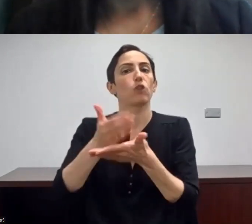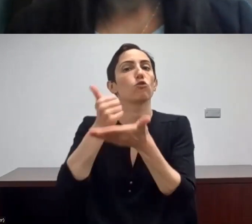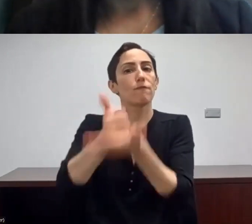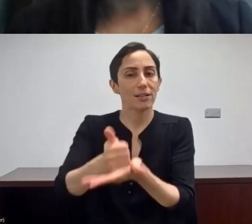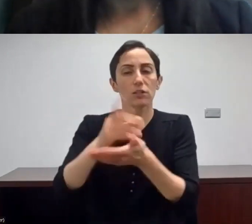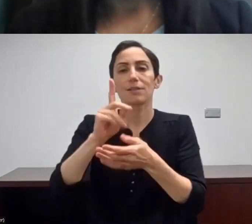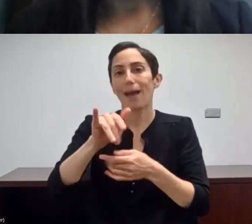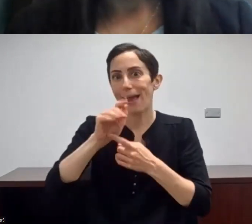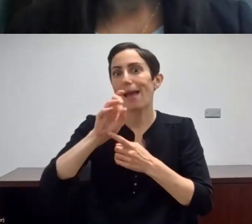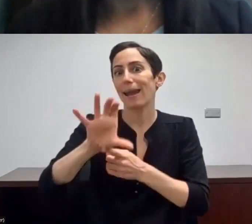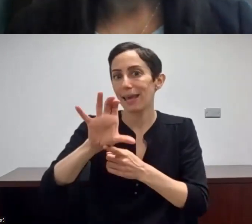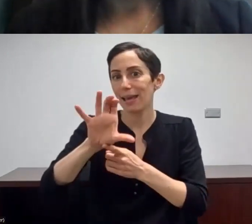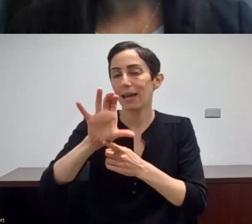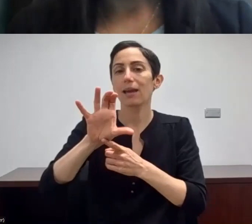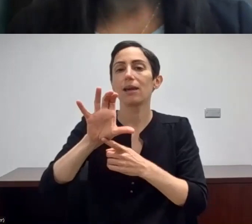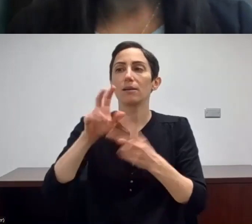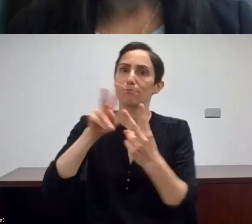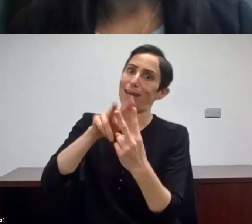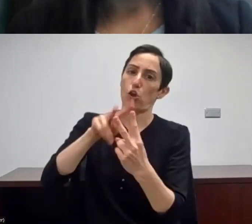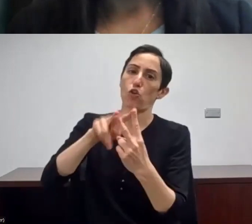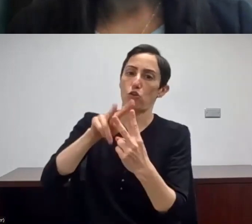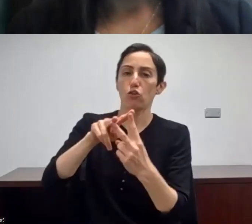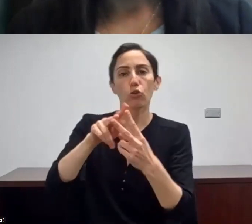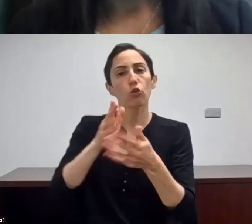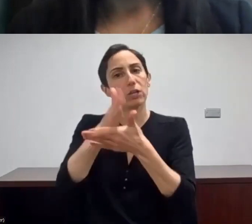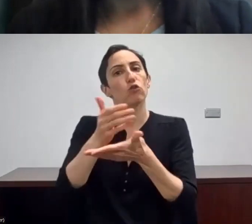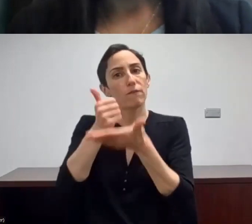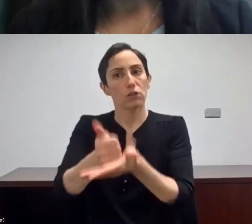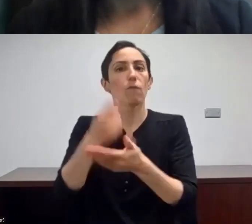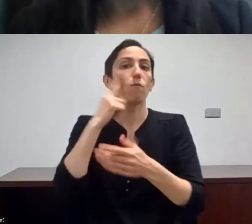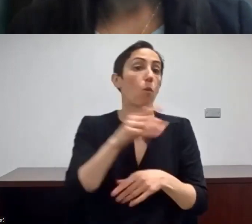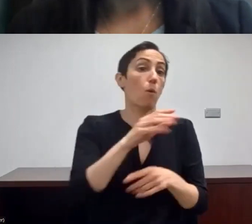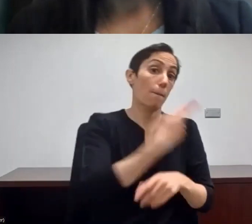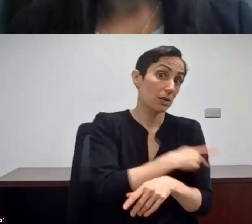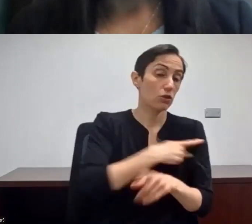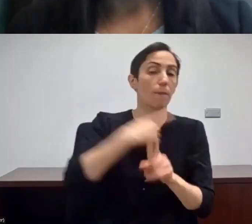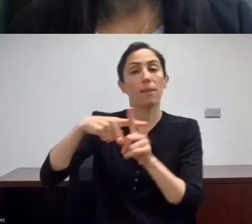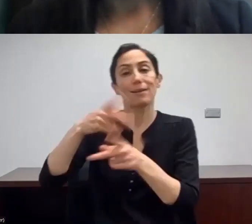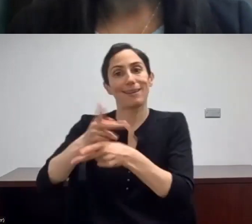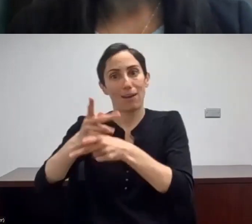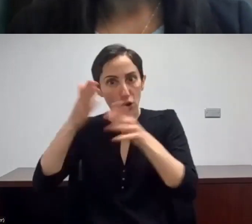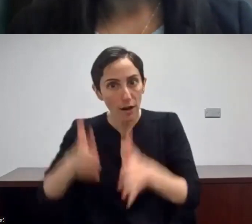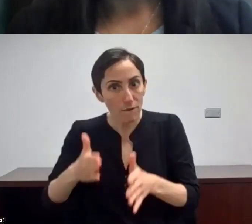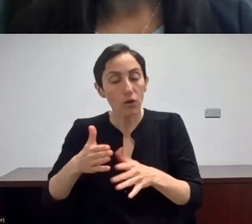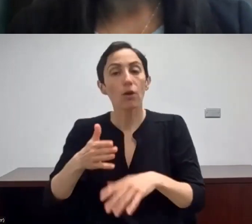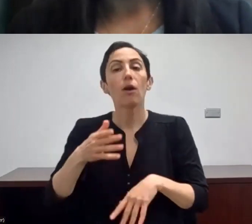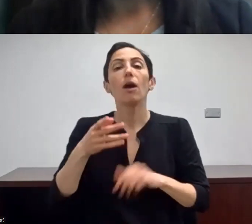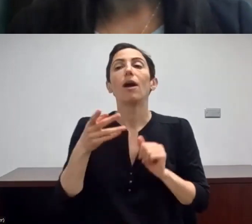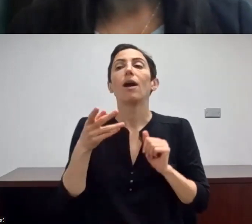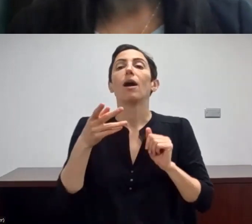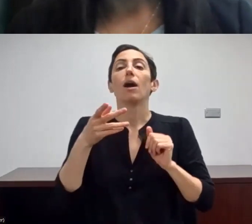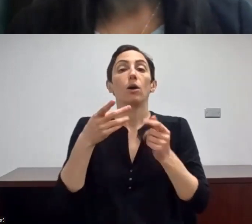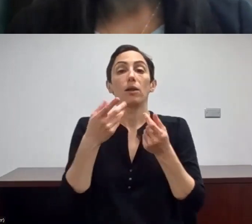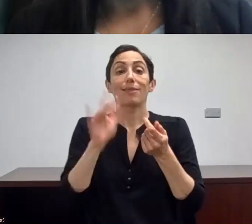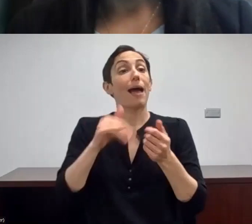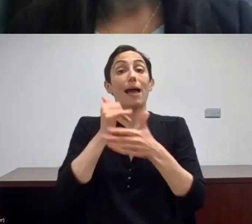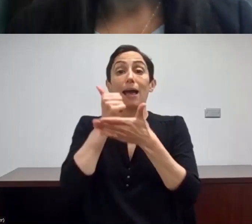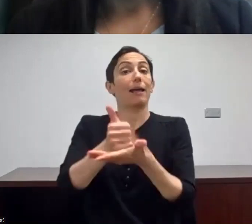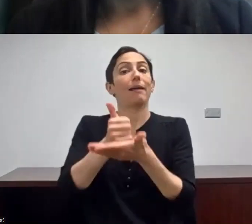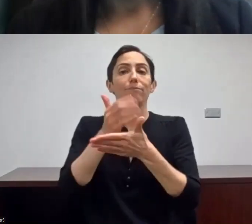do life review together. And that helps with their mental health. They sort of talk through the things that are happening